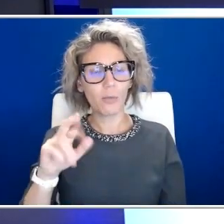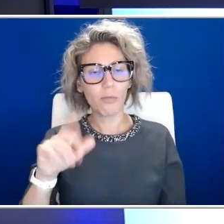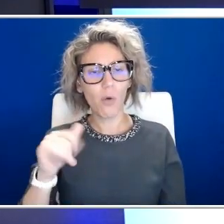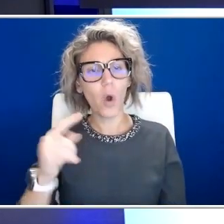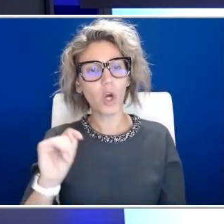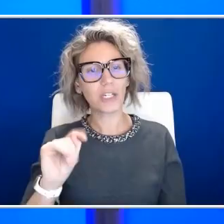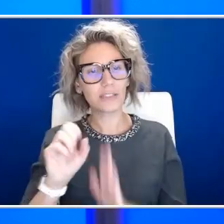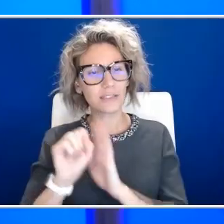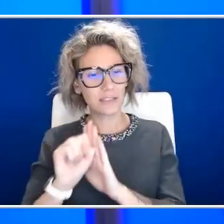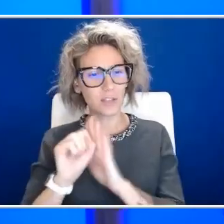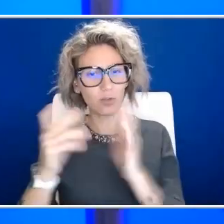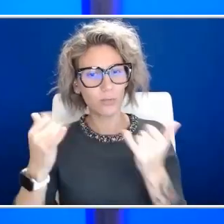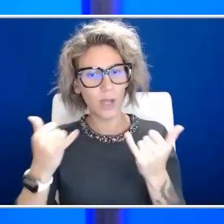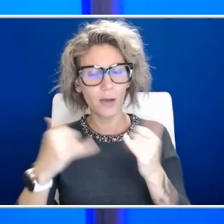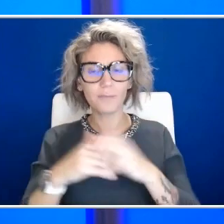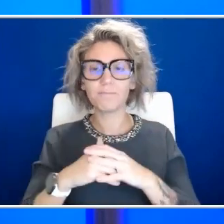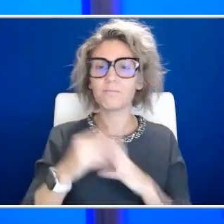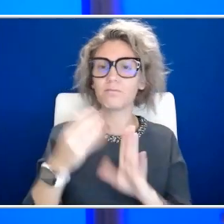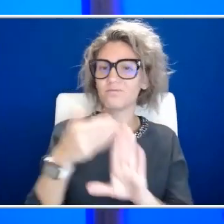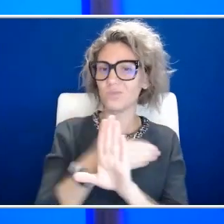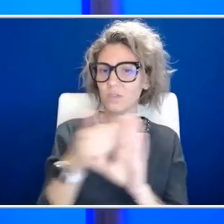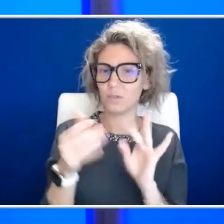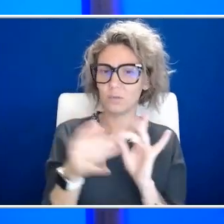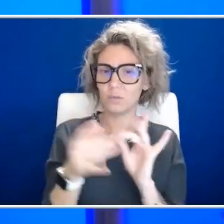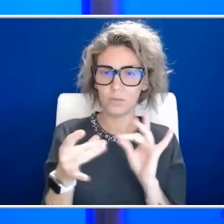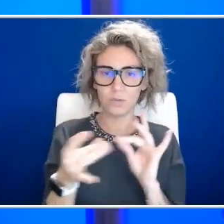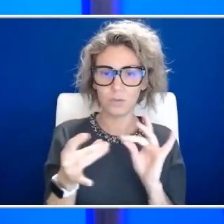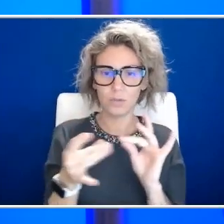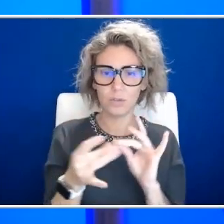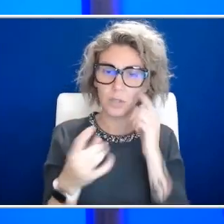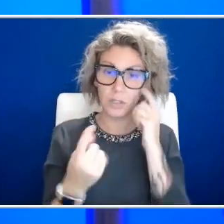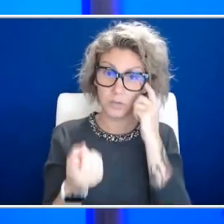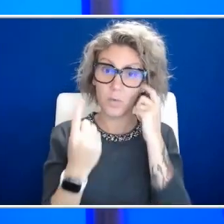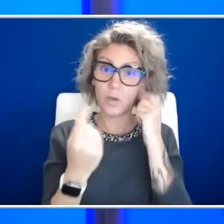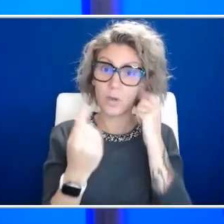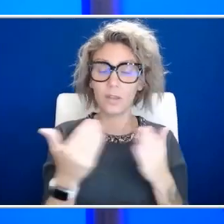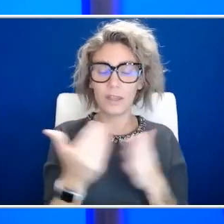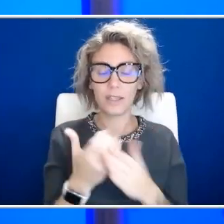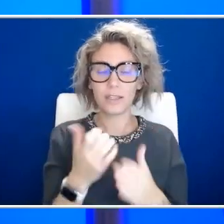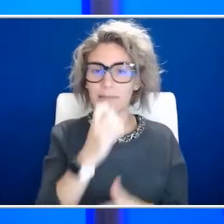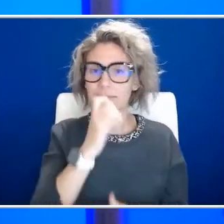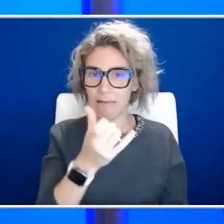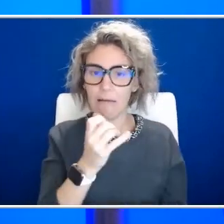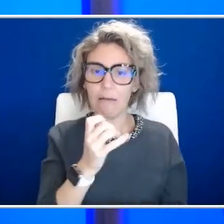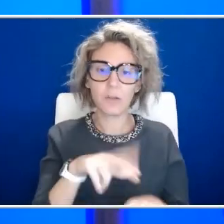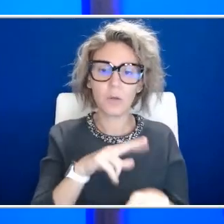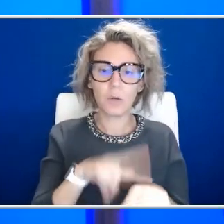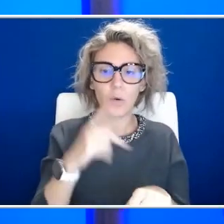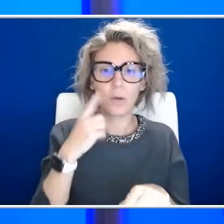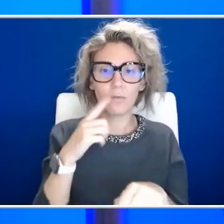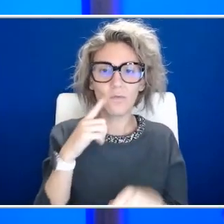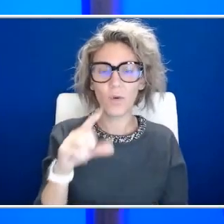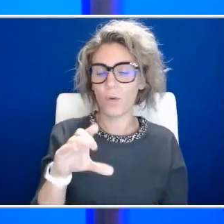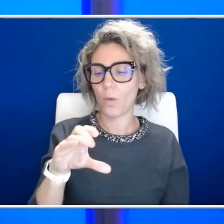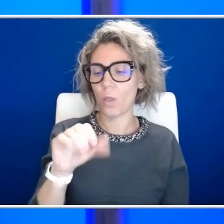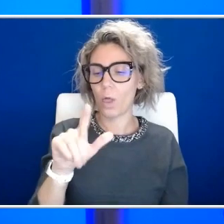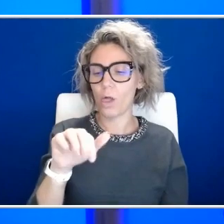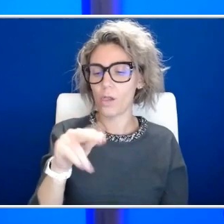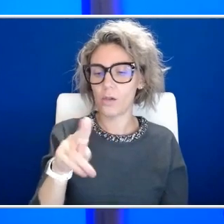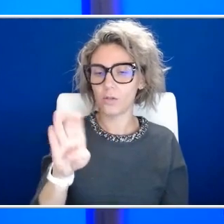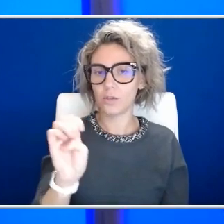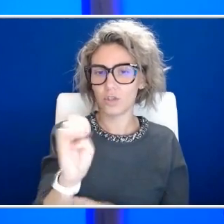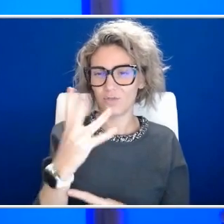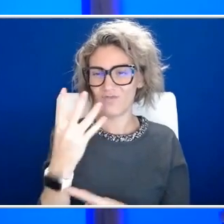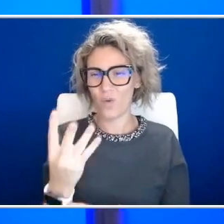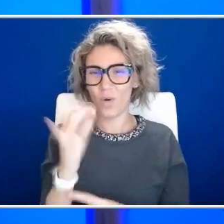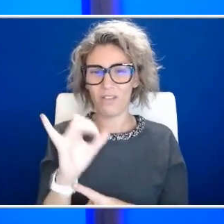Yeah, as I previously mentioned, it's one of the constituents that's abnormal, so collagen 4. But that collagen 4 is present